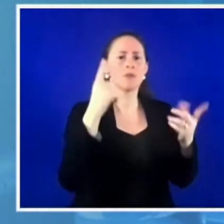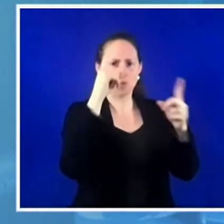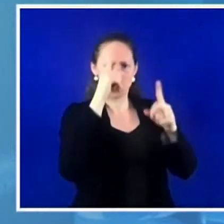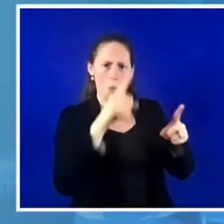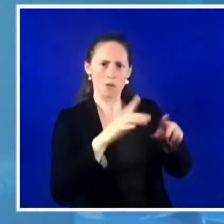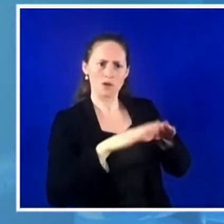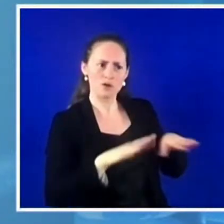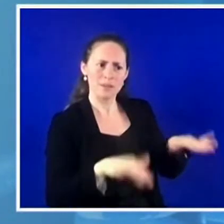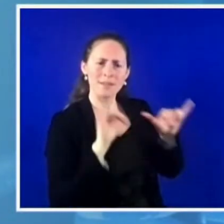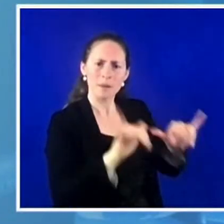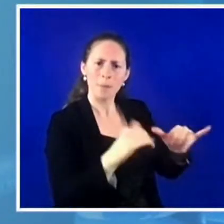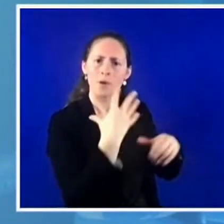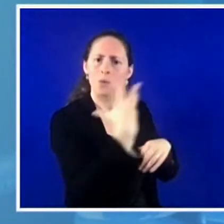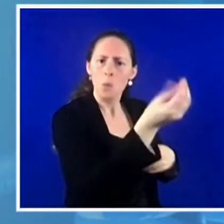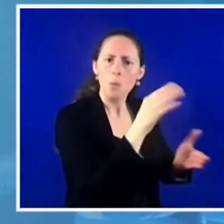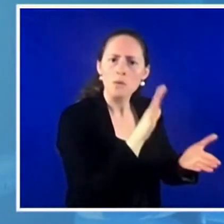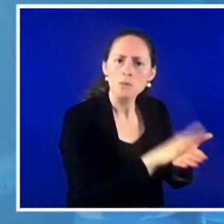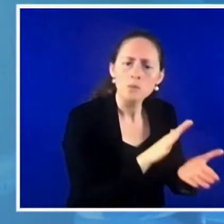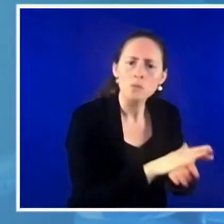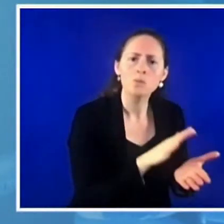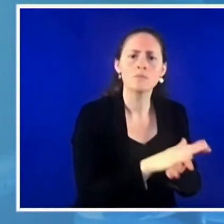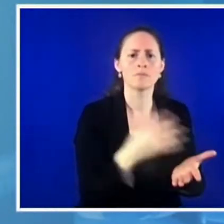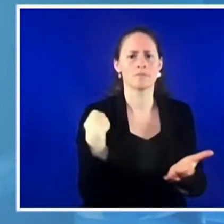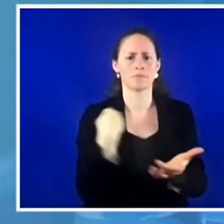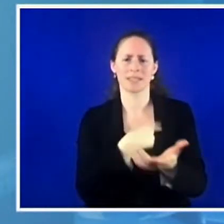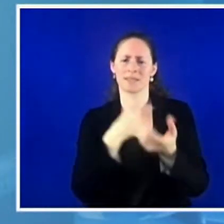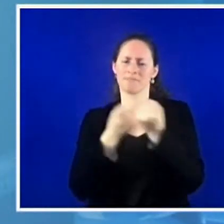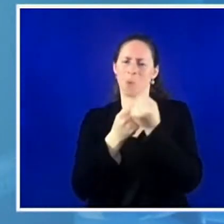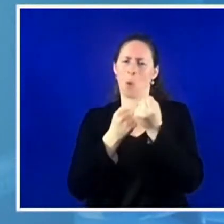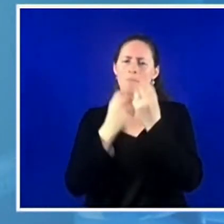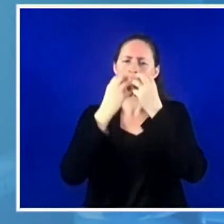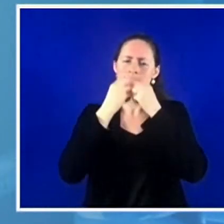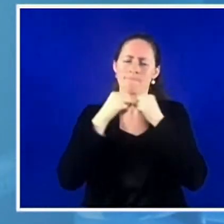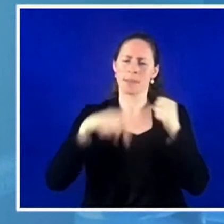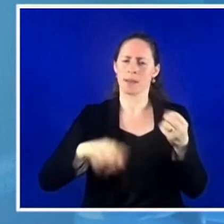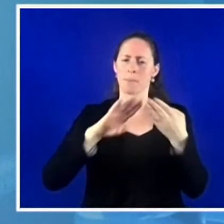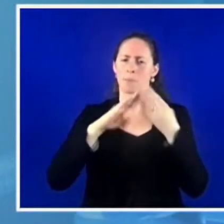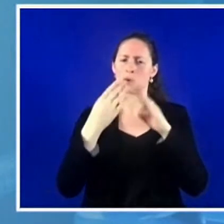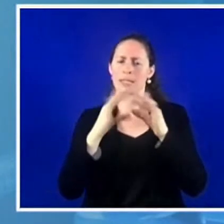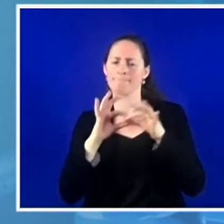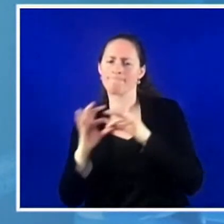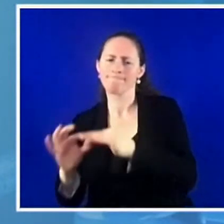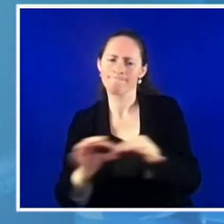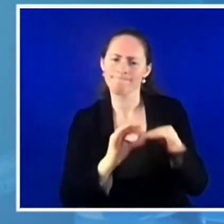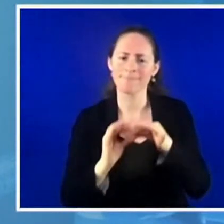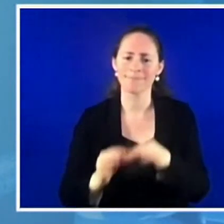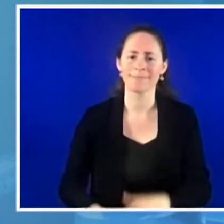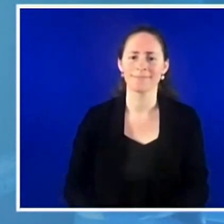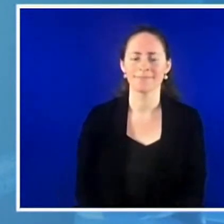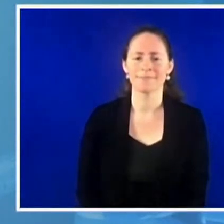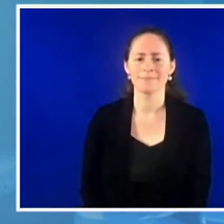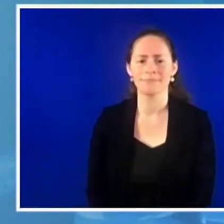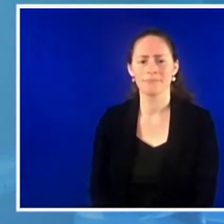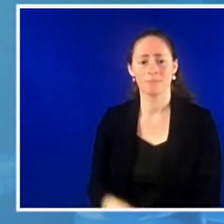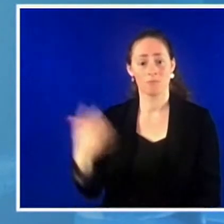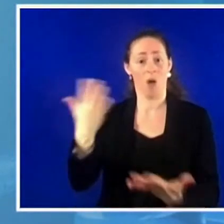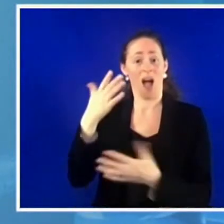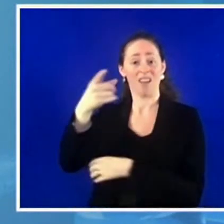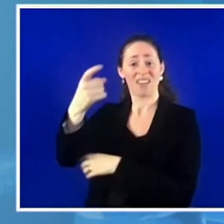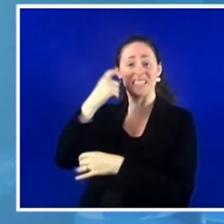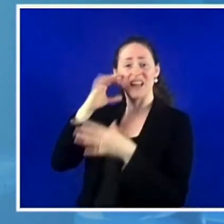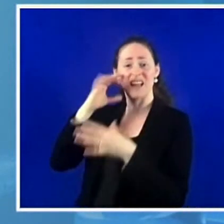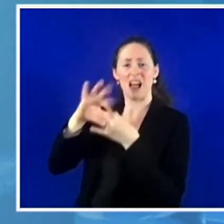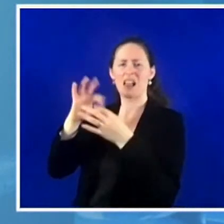together. Well, I mean, what you just mentioned is really powerful, and I want to underscore 2 points. One